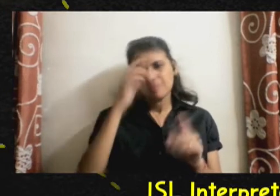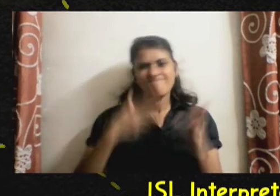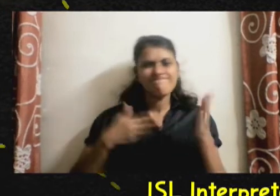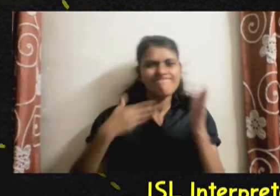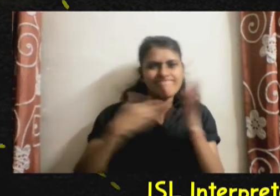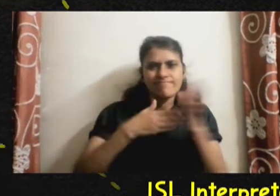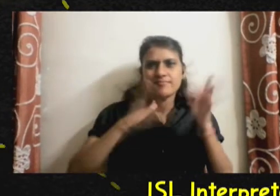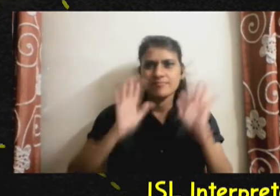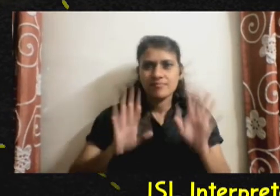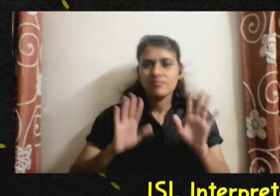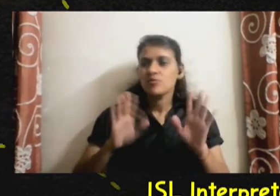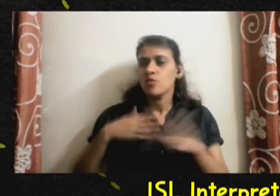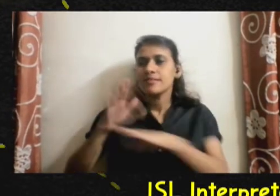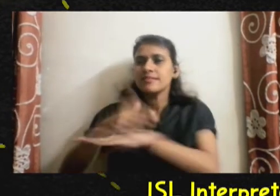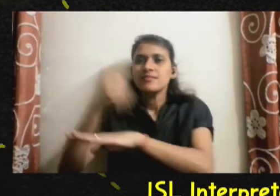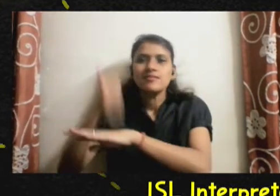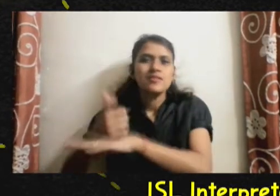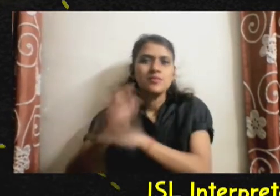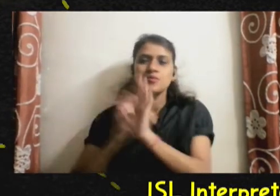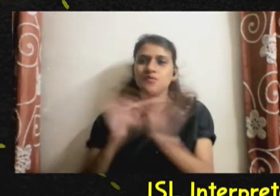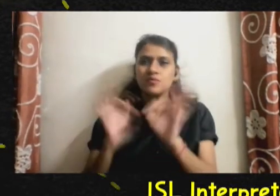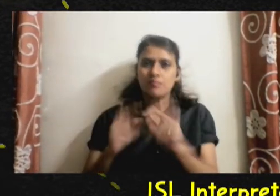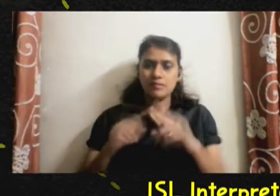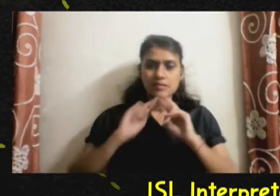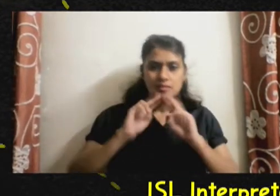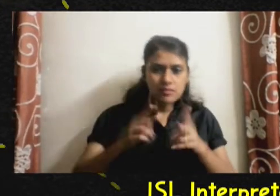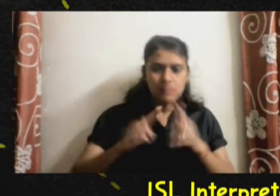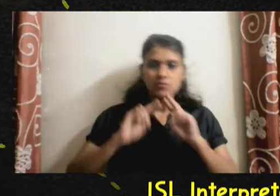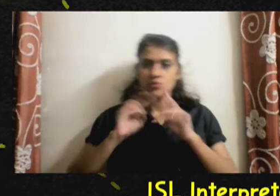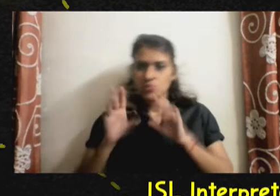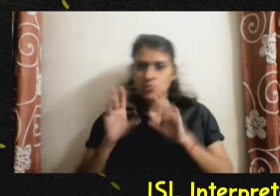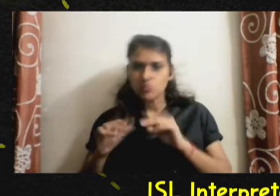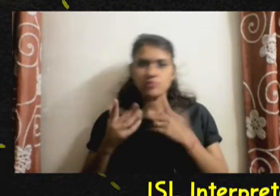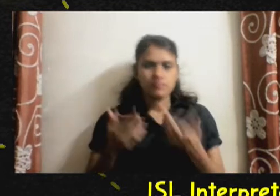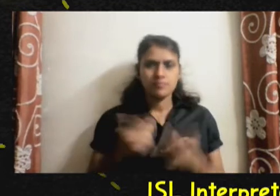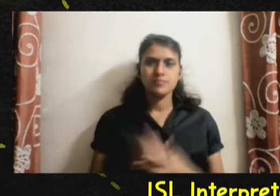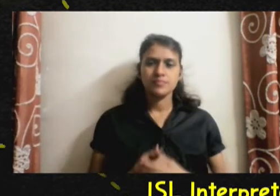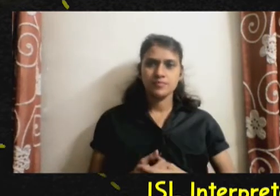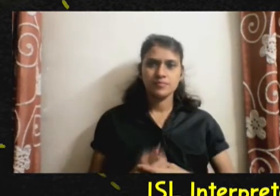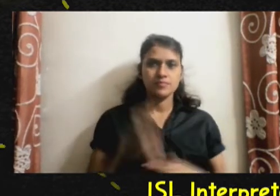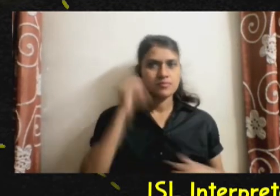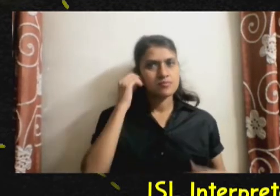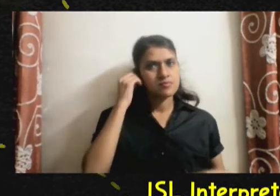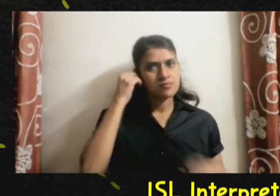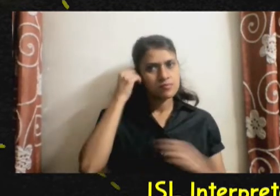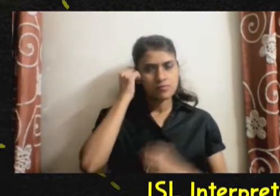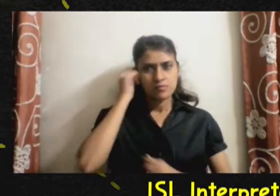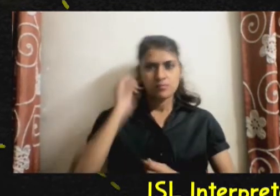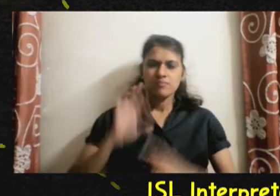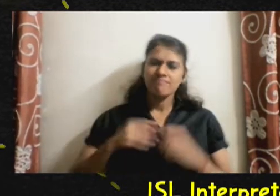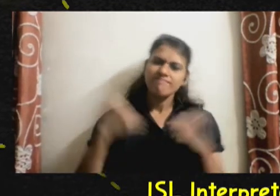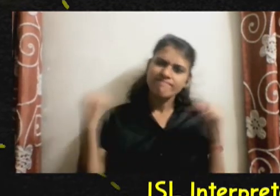we were not set up to do what Vinay and all are set up to do. So I think that was certainly something we struggled